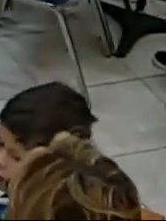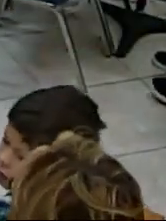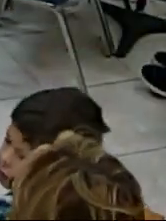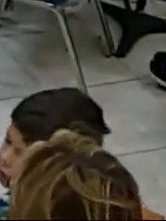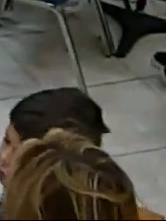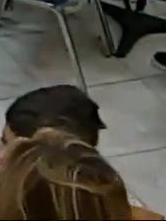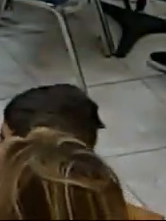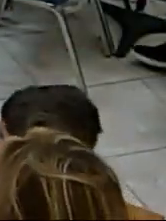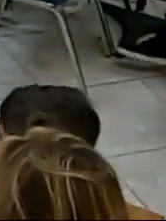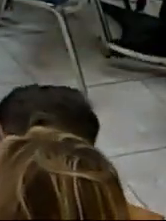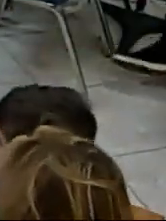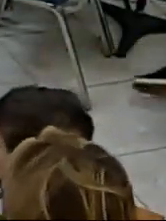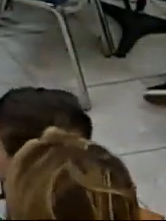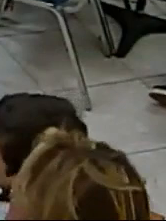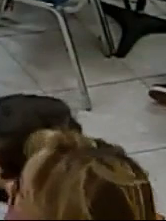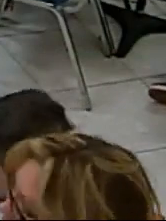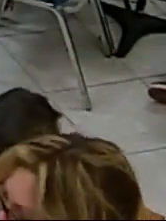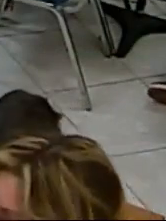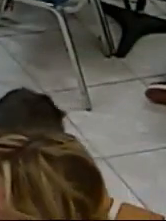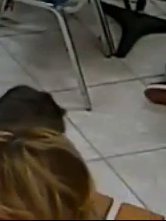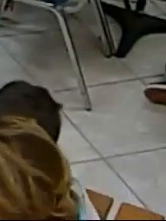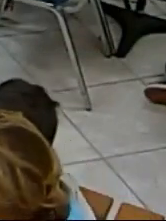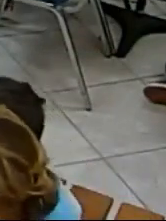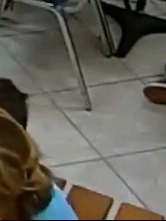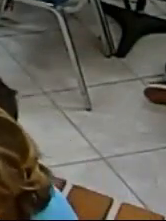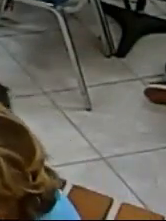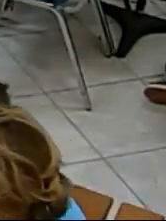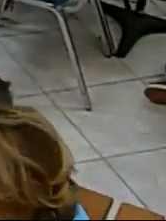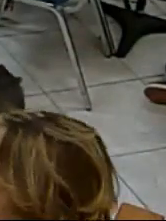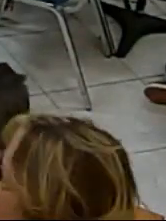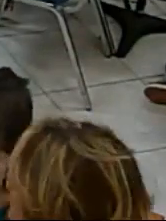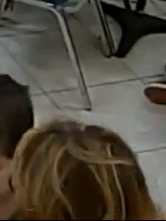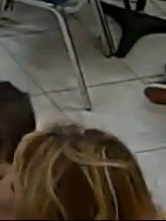Let's go. You don't have to sing. Just pick one.